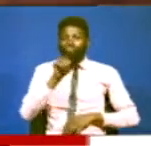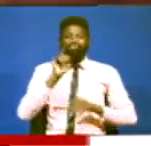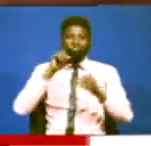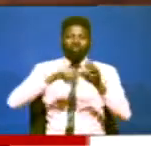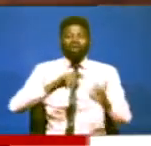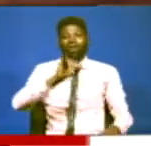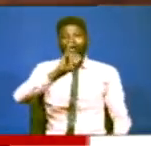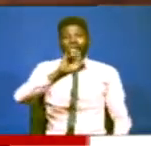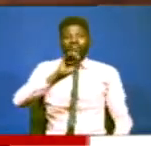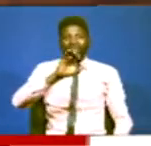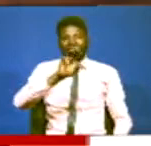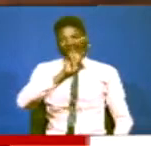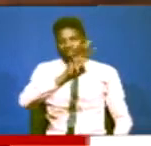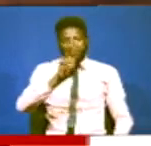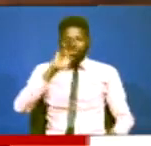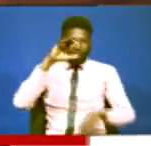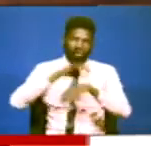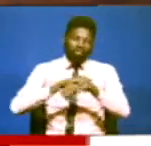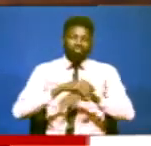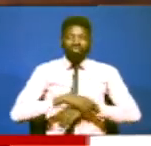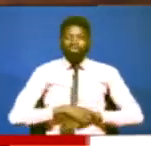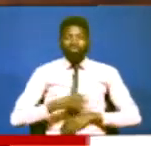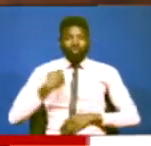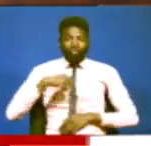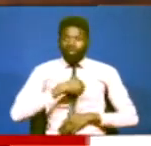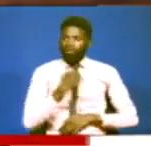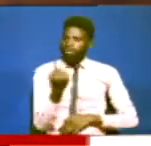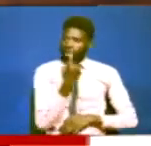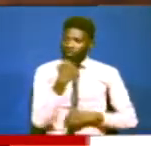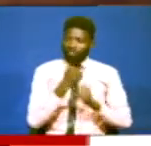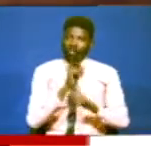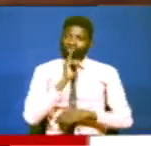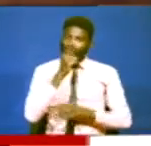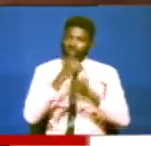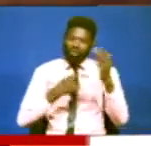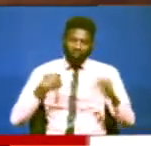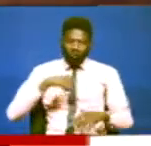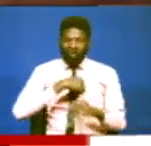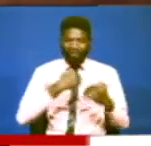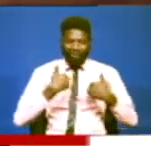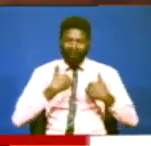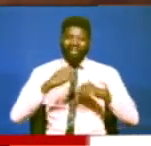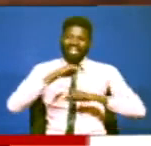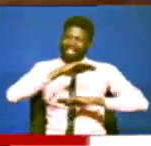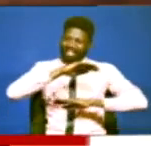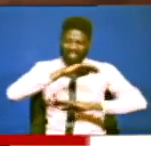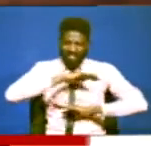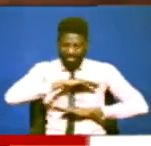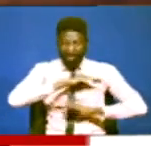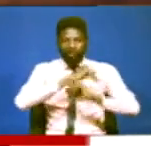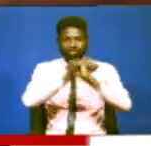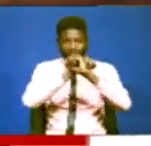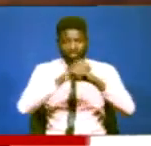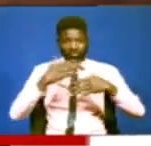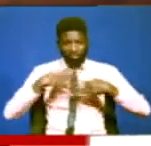and you get into the portal. What we ensured is that we have sufficient firewalls so that those who intended to